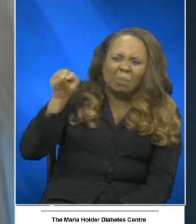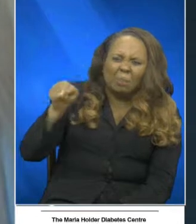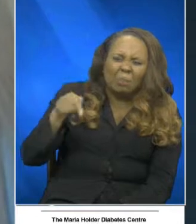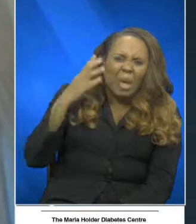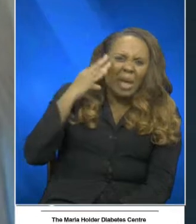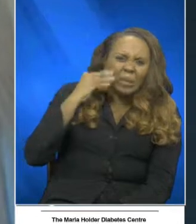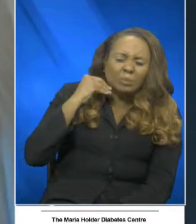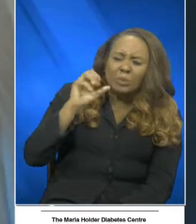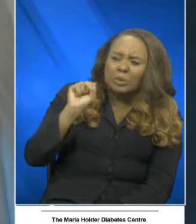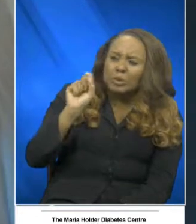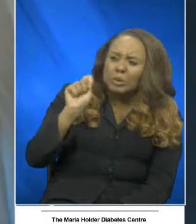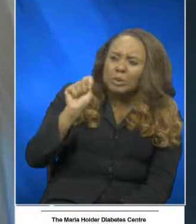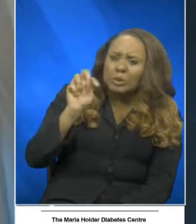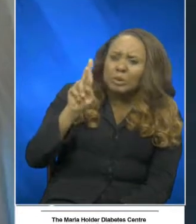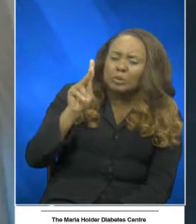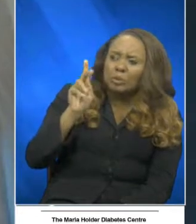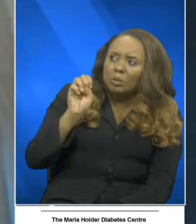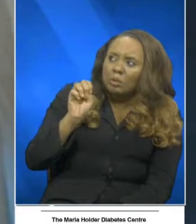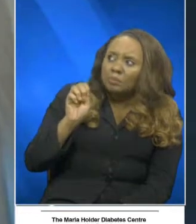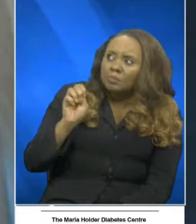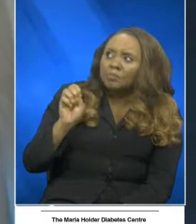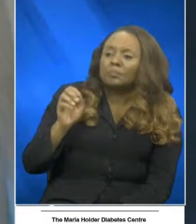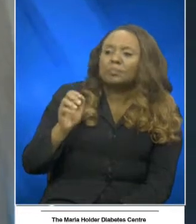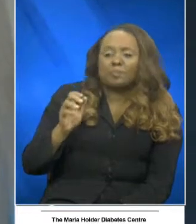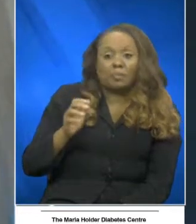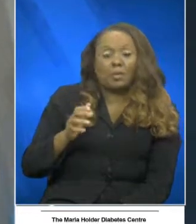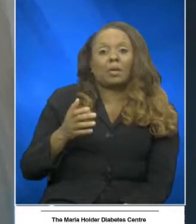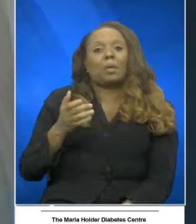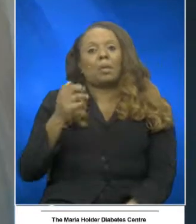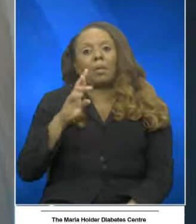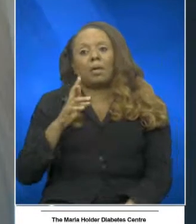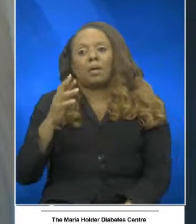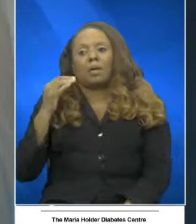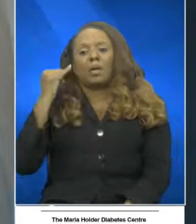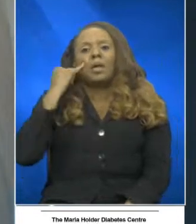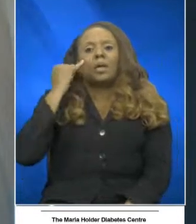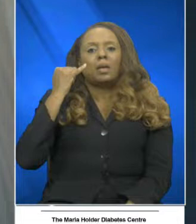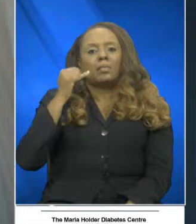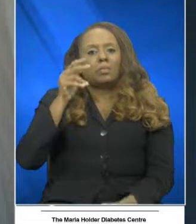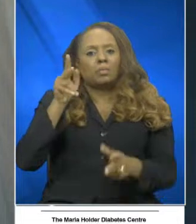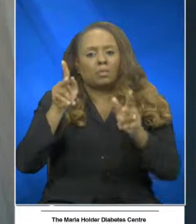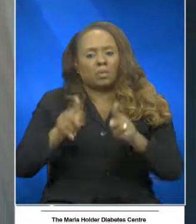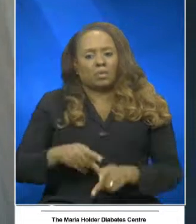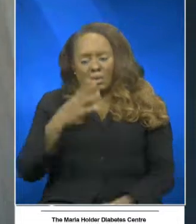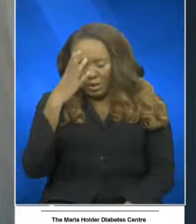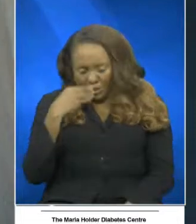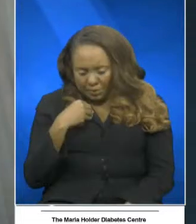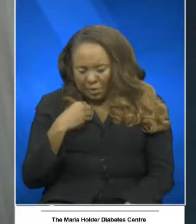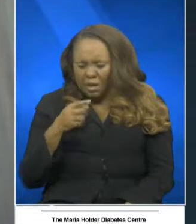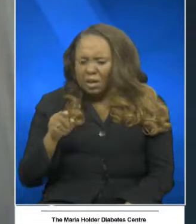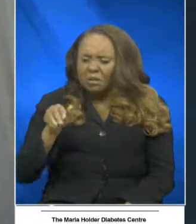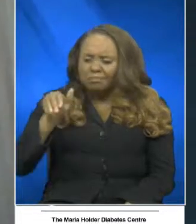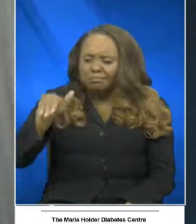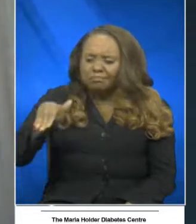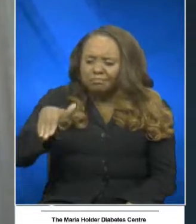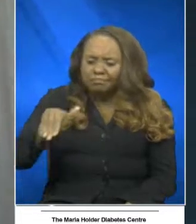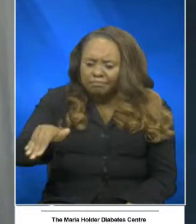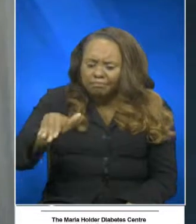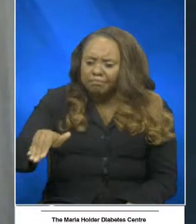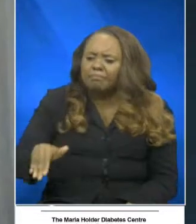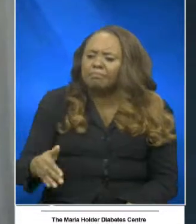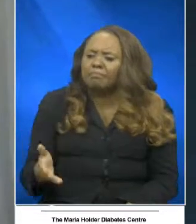one case, if the person has been awoken by and you've noticed the